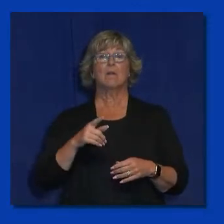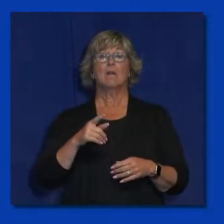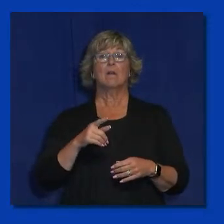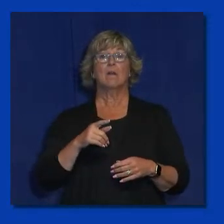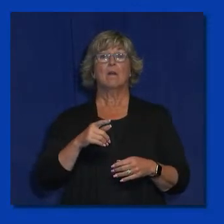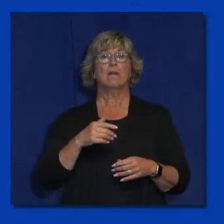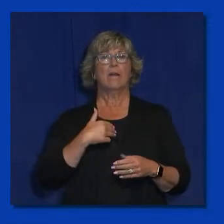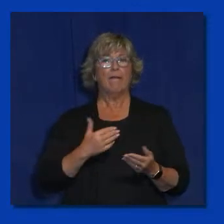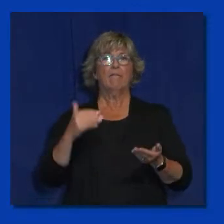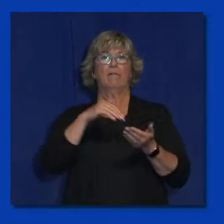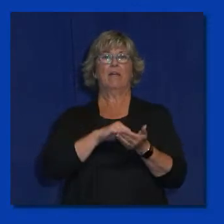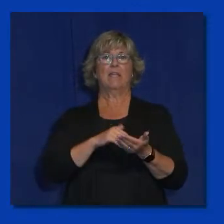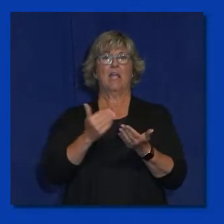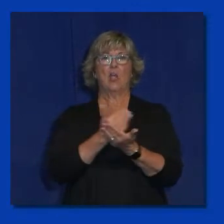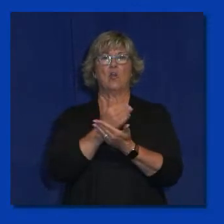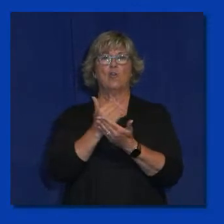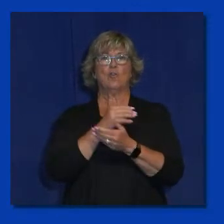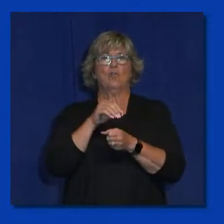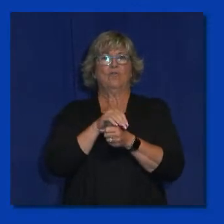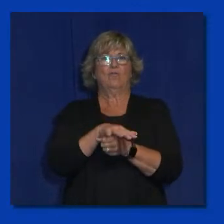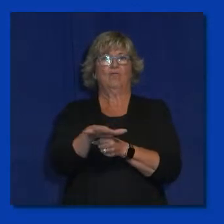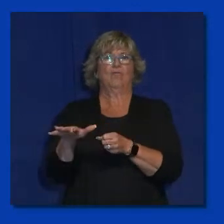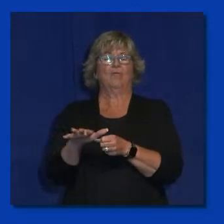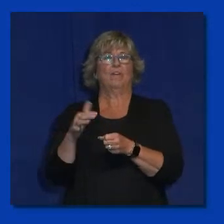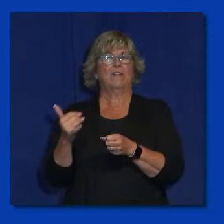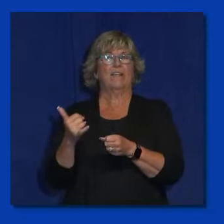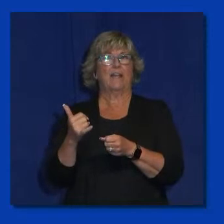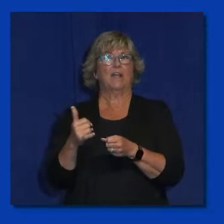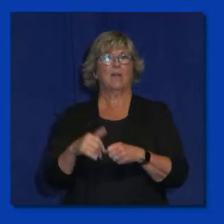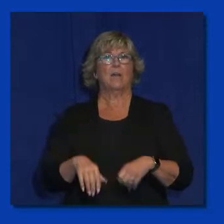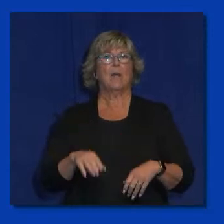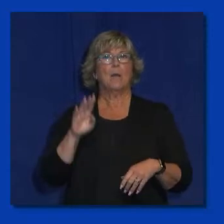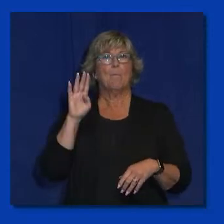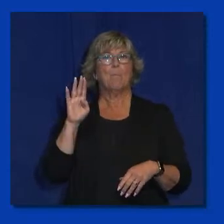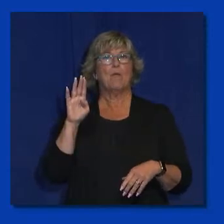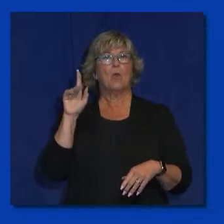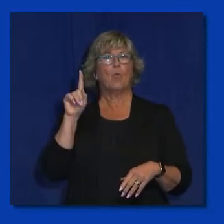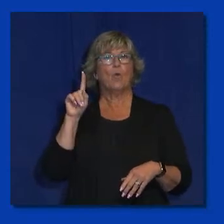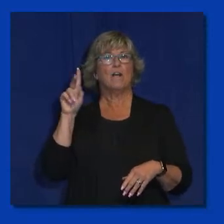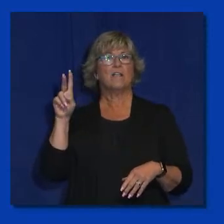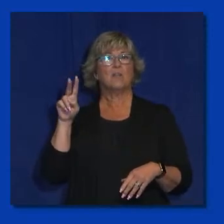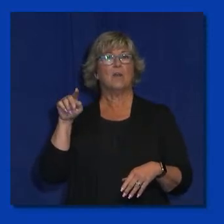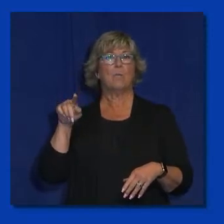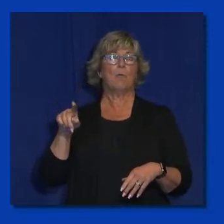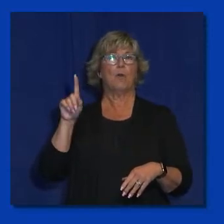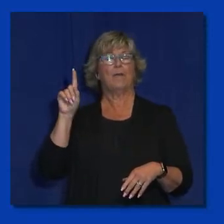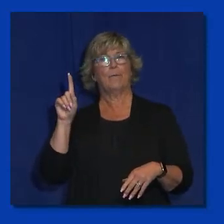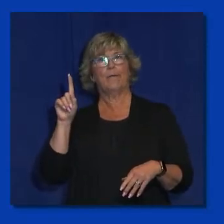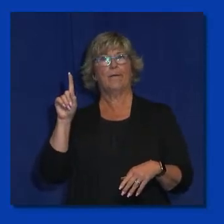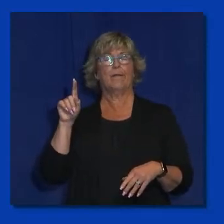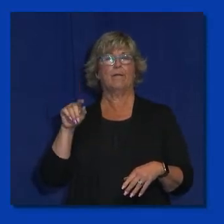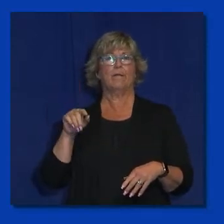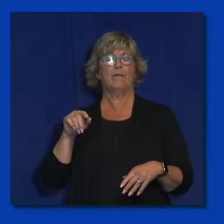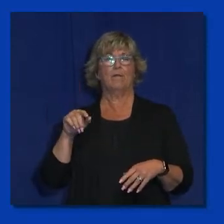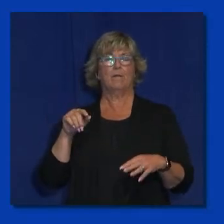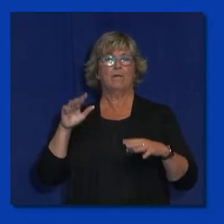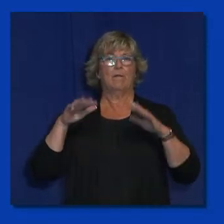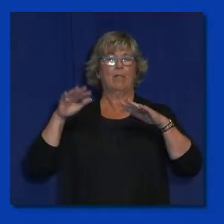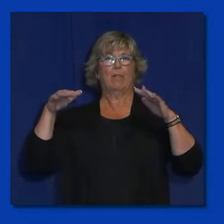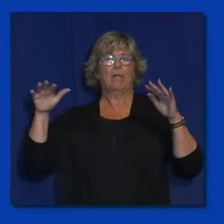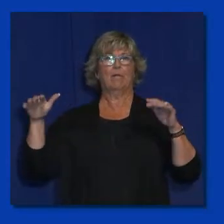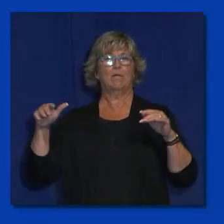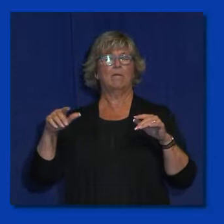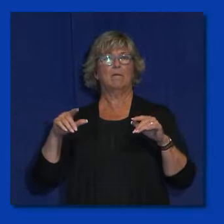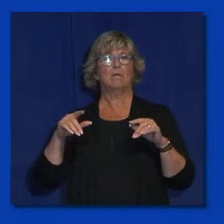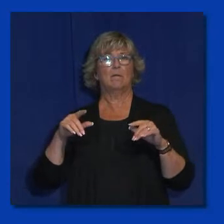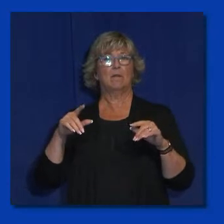of the sublineage of the subvariant now. This B12 has got a B12 1.1, some